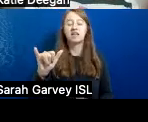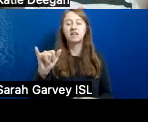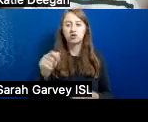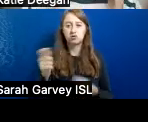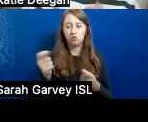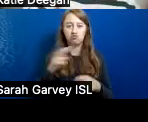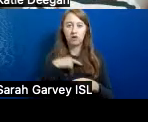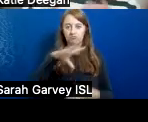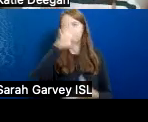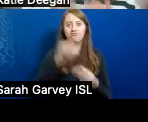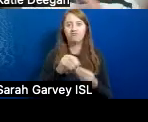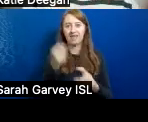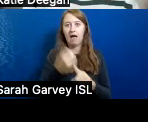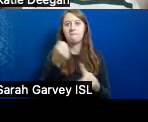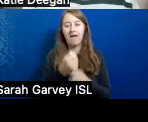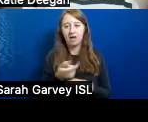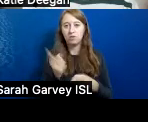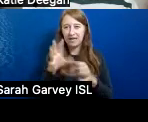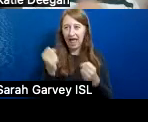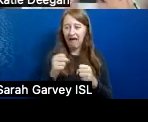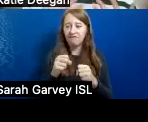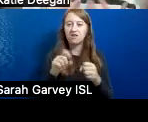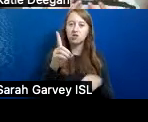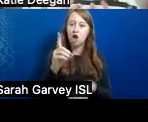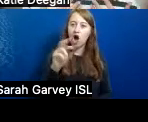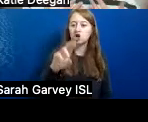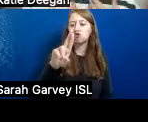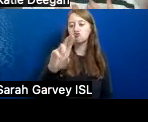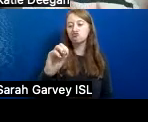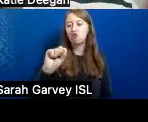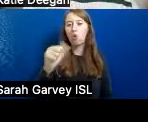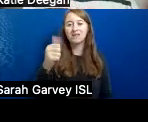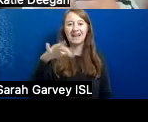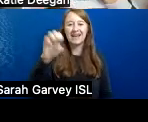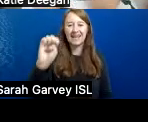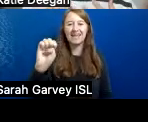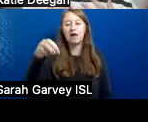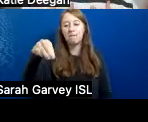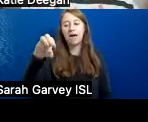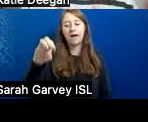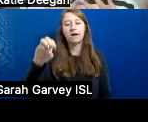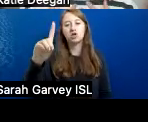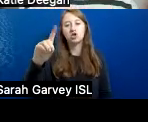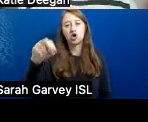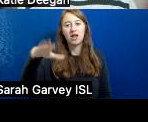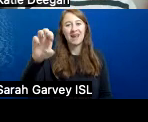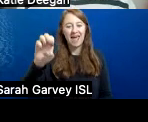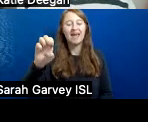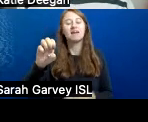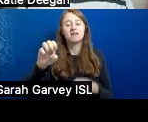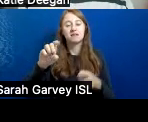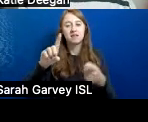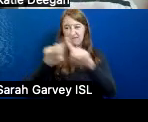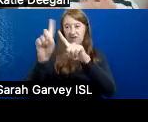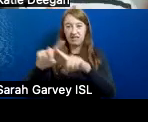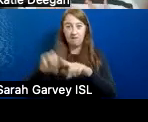and Dr. Rosaleen McDonough as well. So really useful skills, because one of the things that we